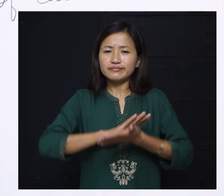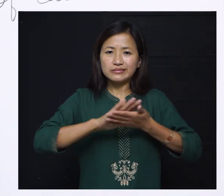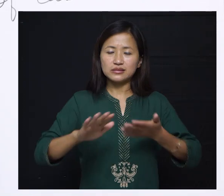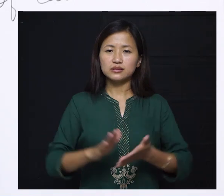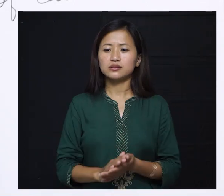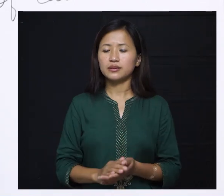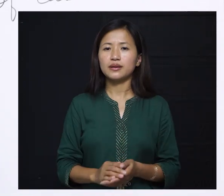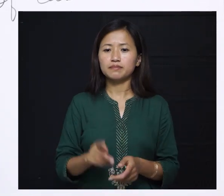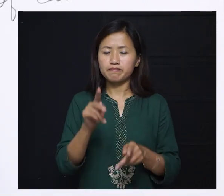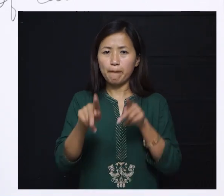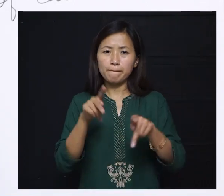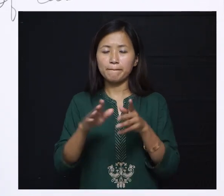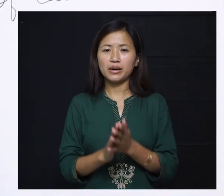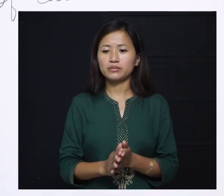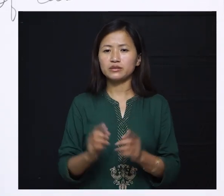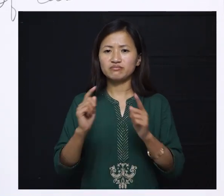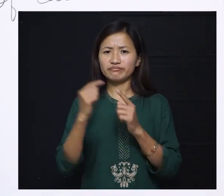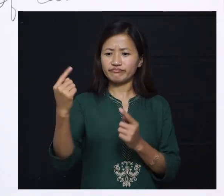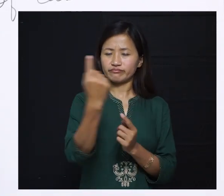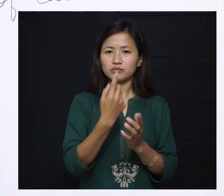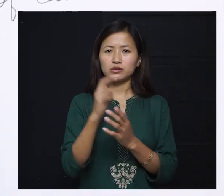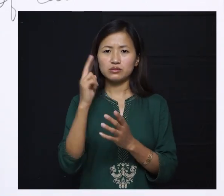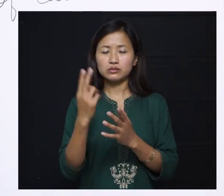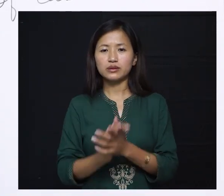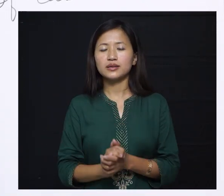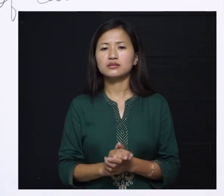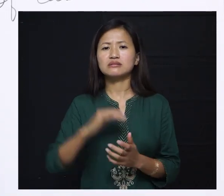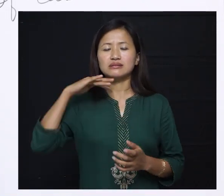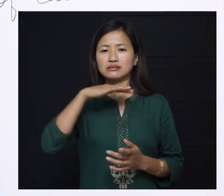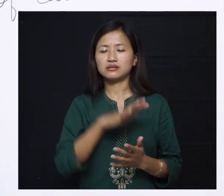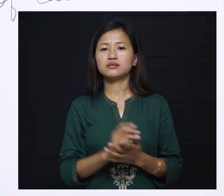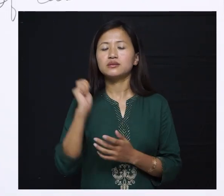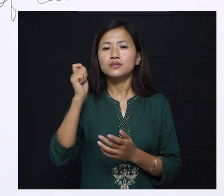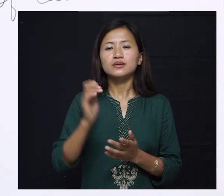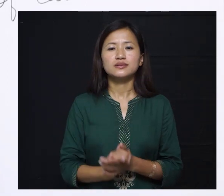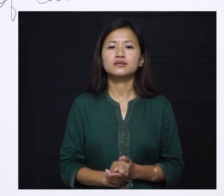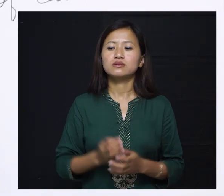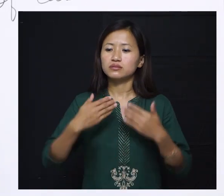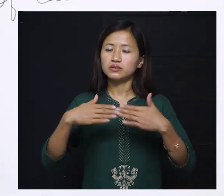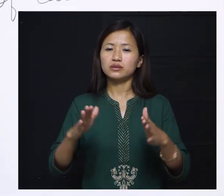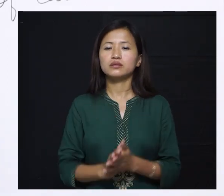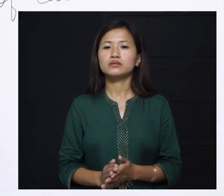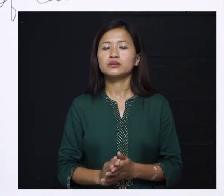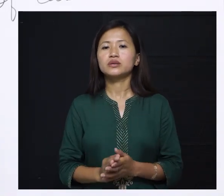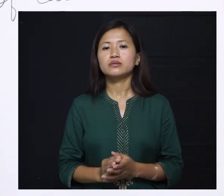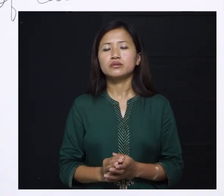to doing all these dirty works. So these untouchables, they were not allowed to come in